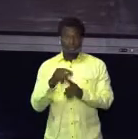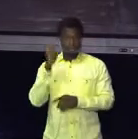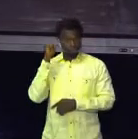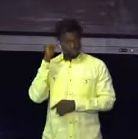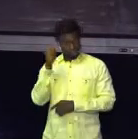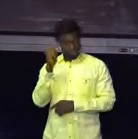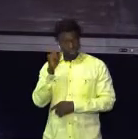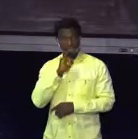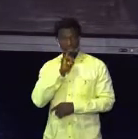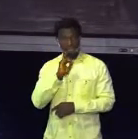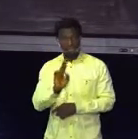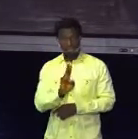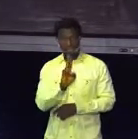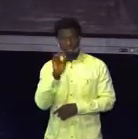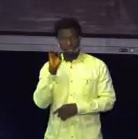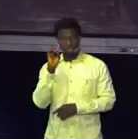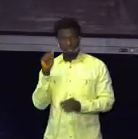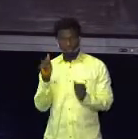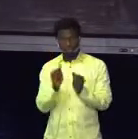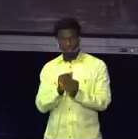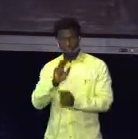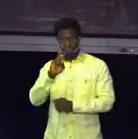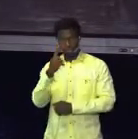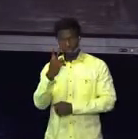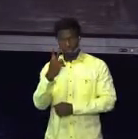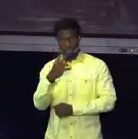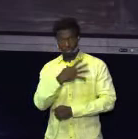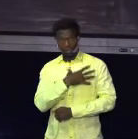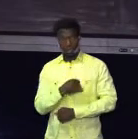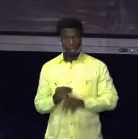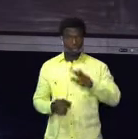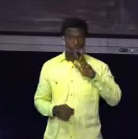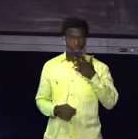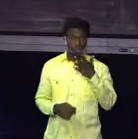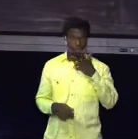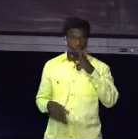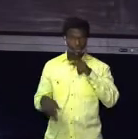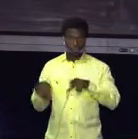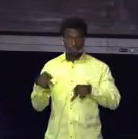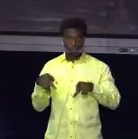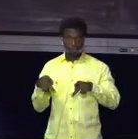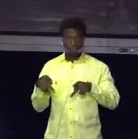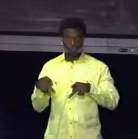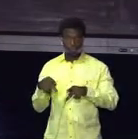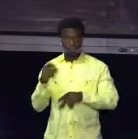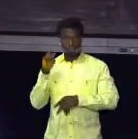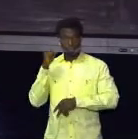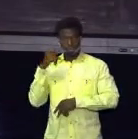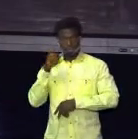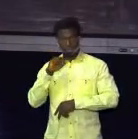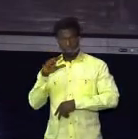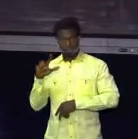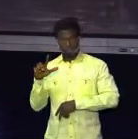The word shall is used with the second and the third person.